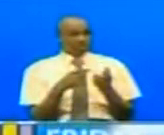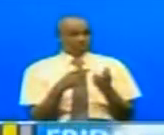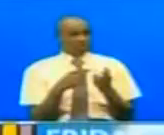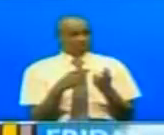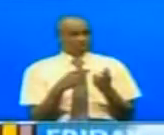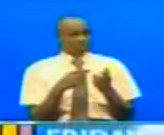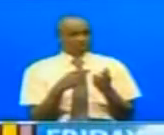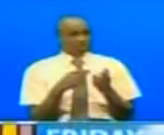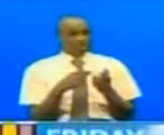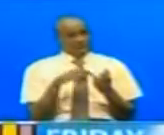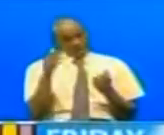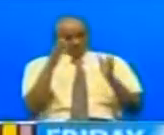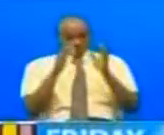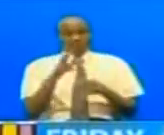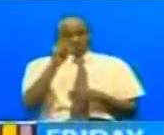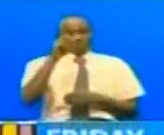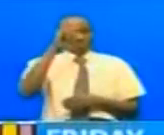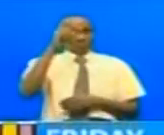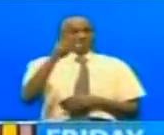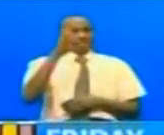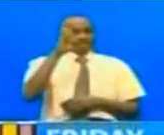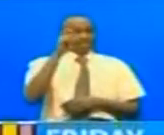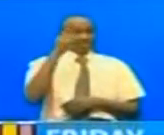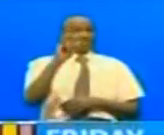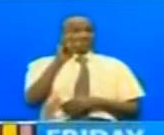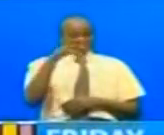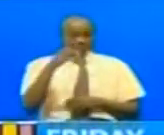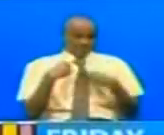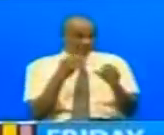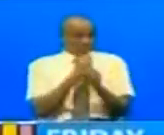Muteti was given sports, which is